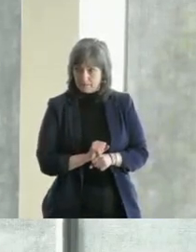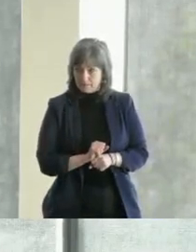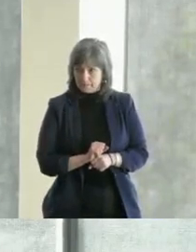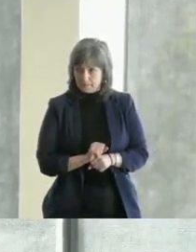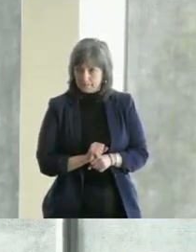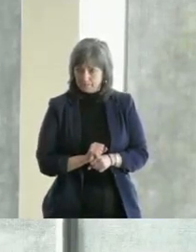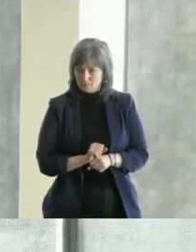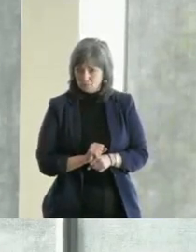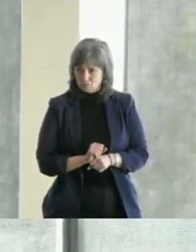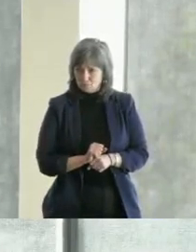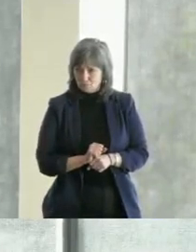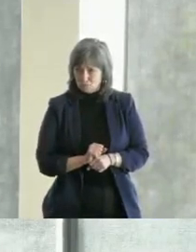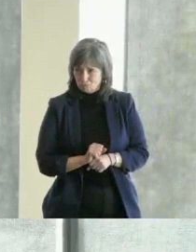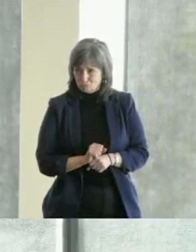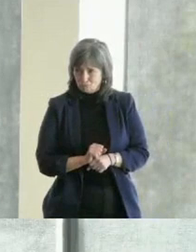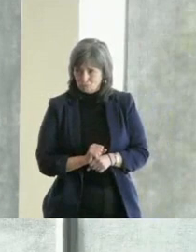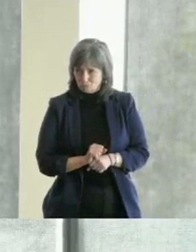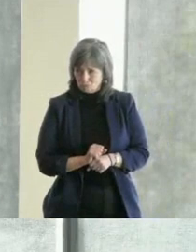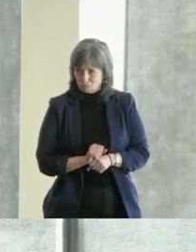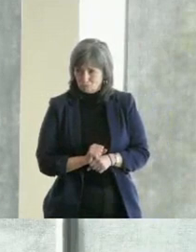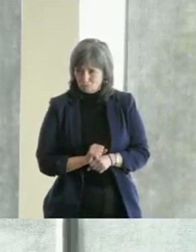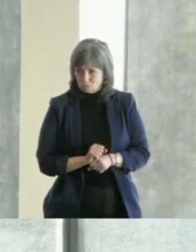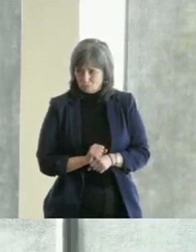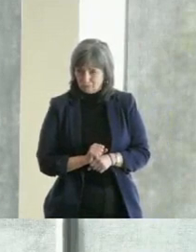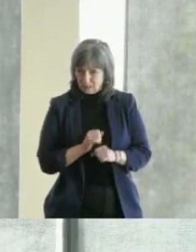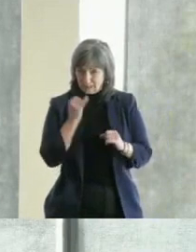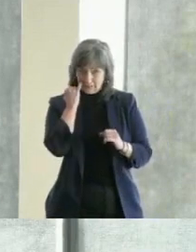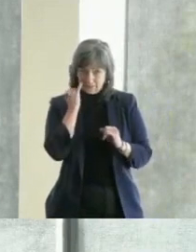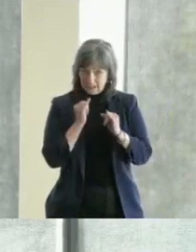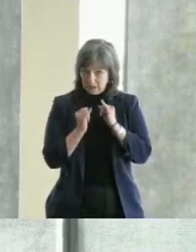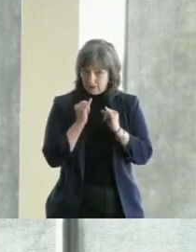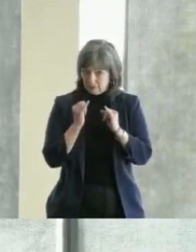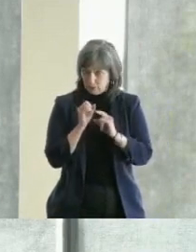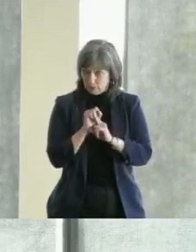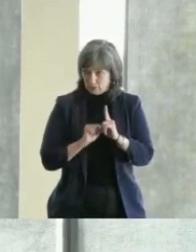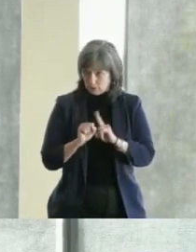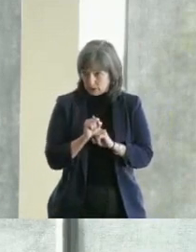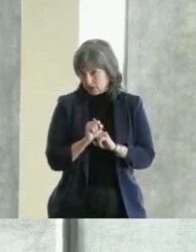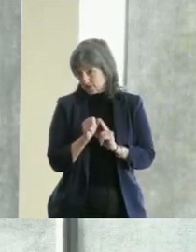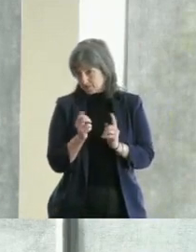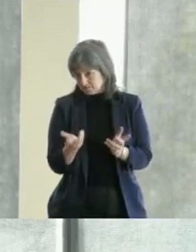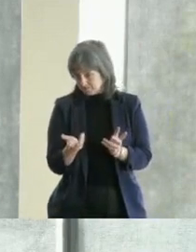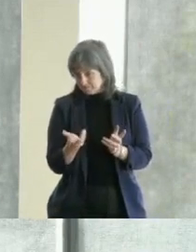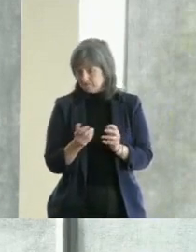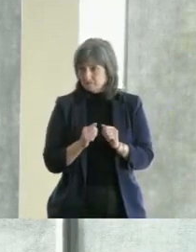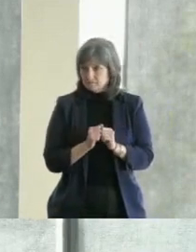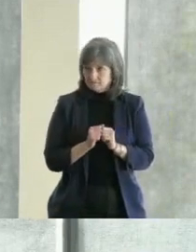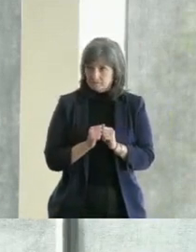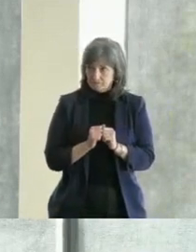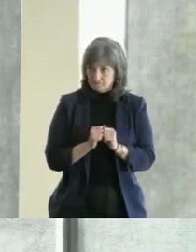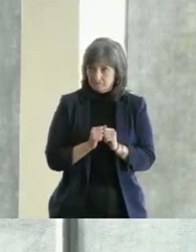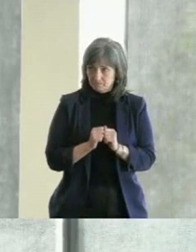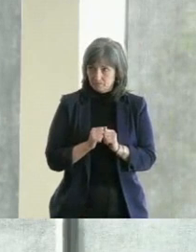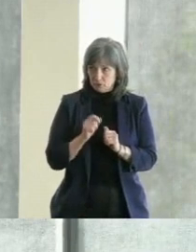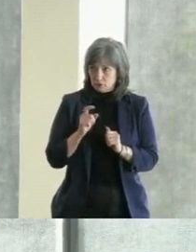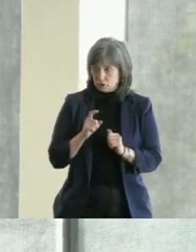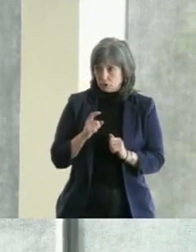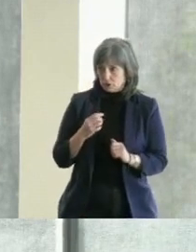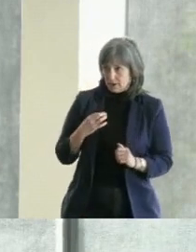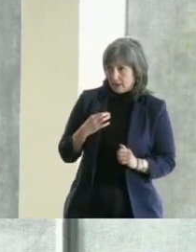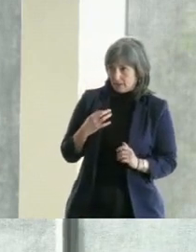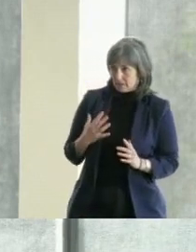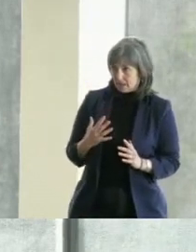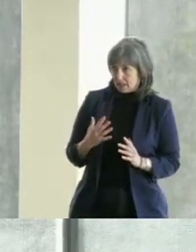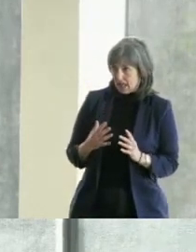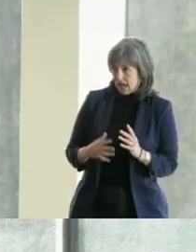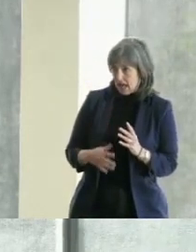like, should you, in an interview situation, for example, should the applicant ask for